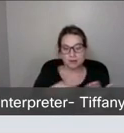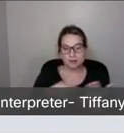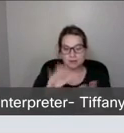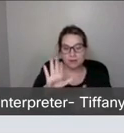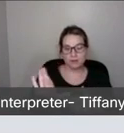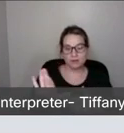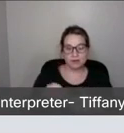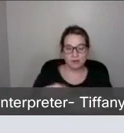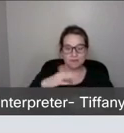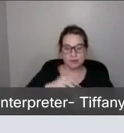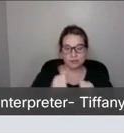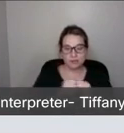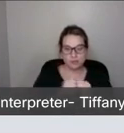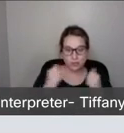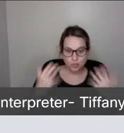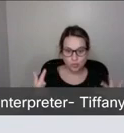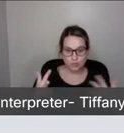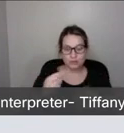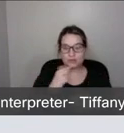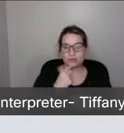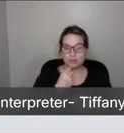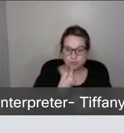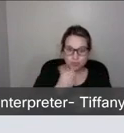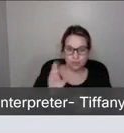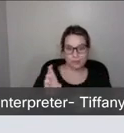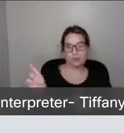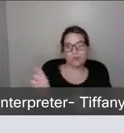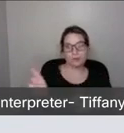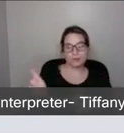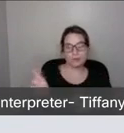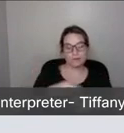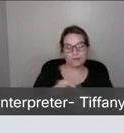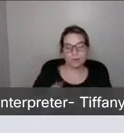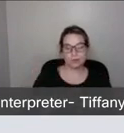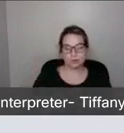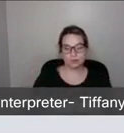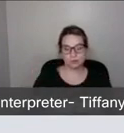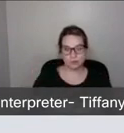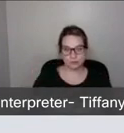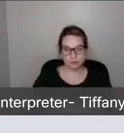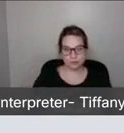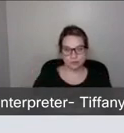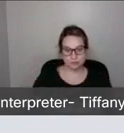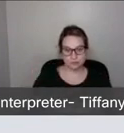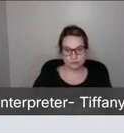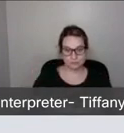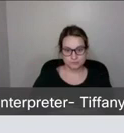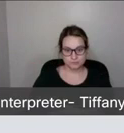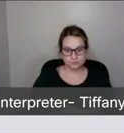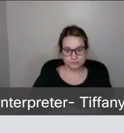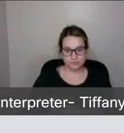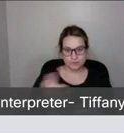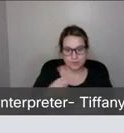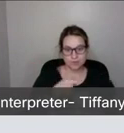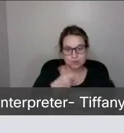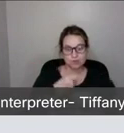votes with blocks of extreme right voters. This is a parody of the Voting